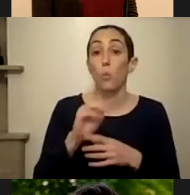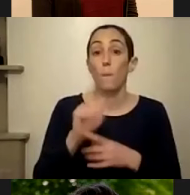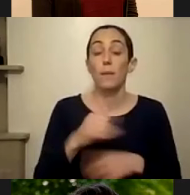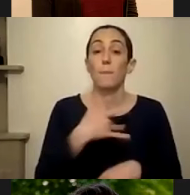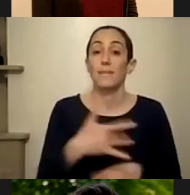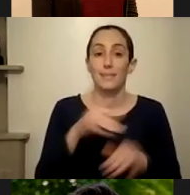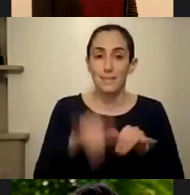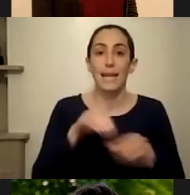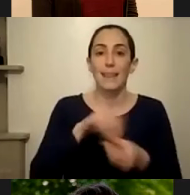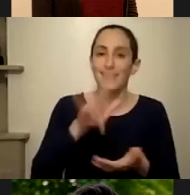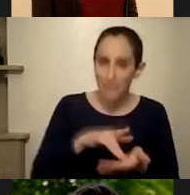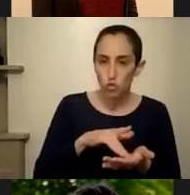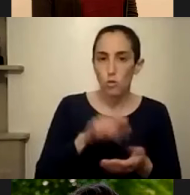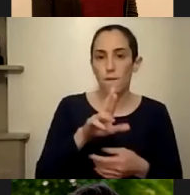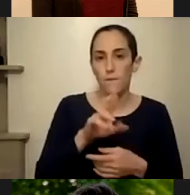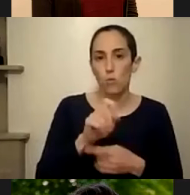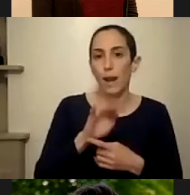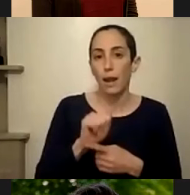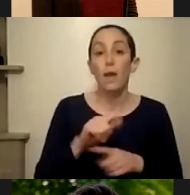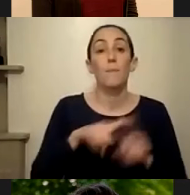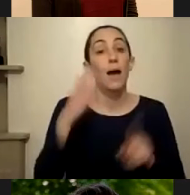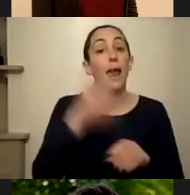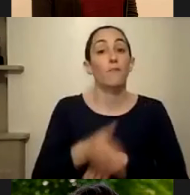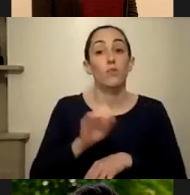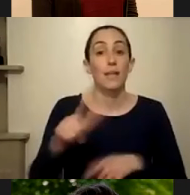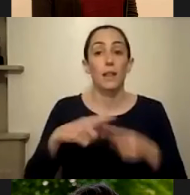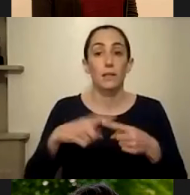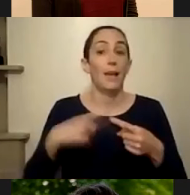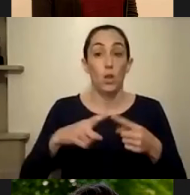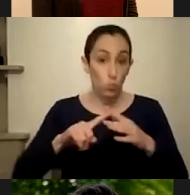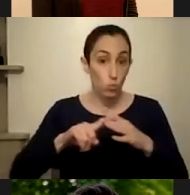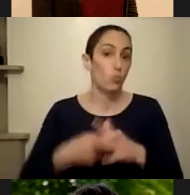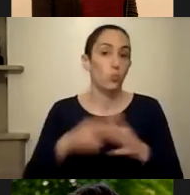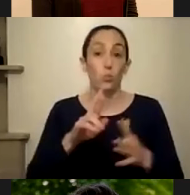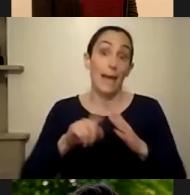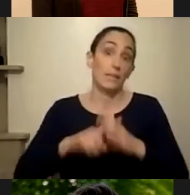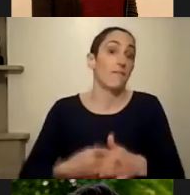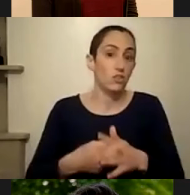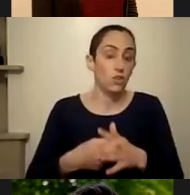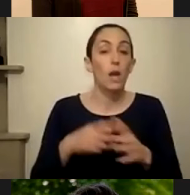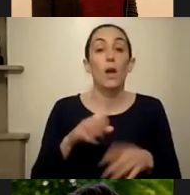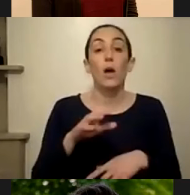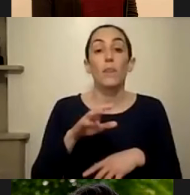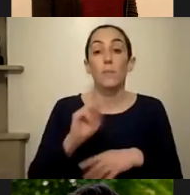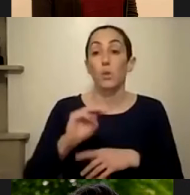retina. But after cell cycle reactivation, motor glial cells, they migrate up and down